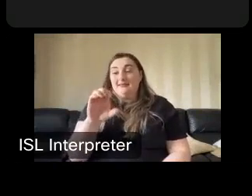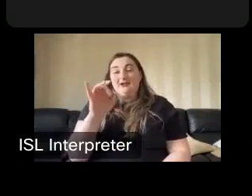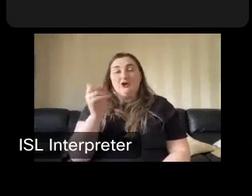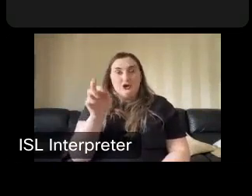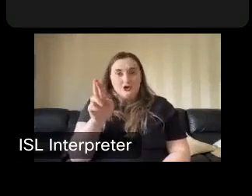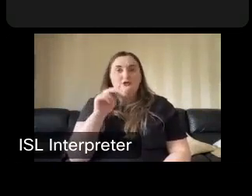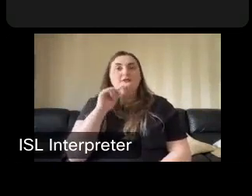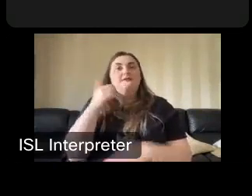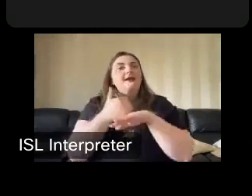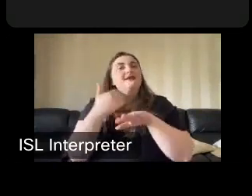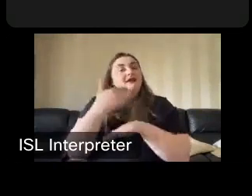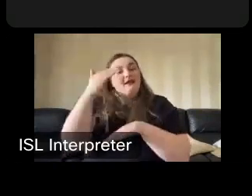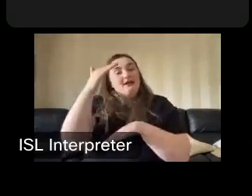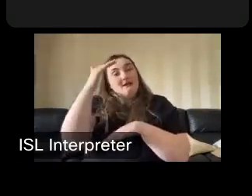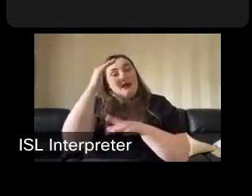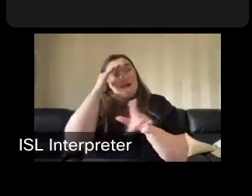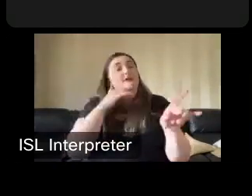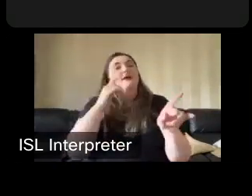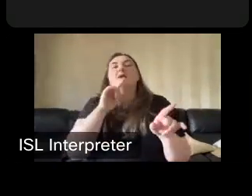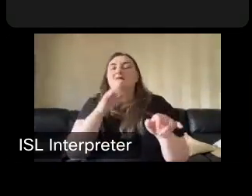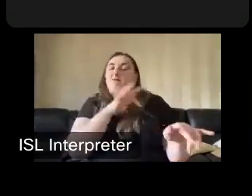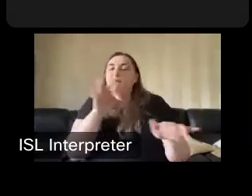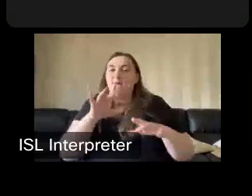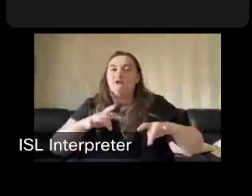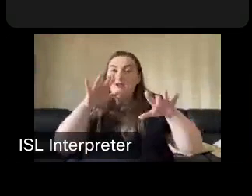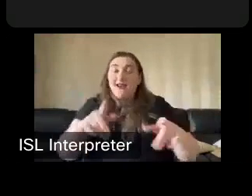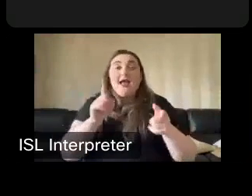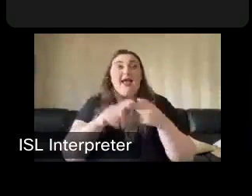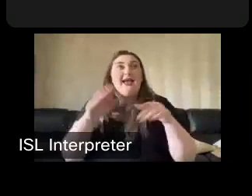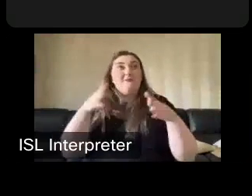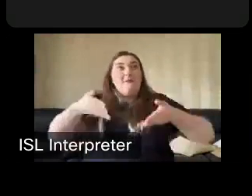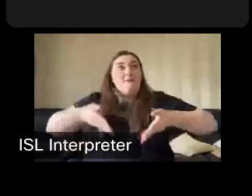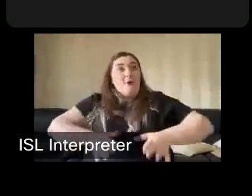also Australian, and he was born in the Netherlands. So he's